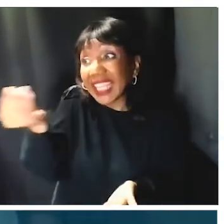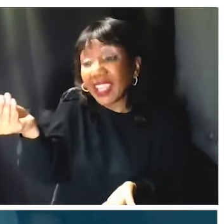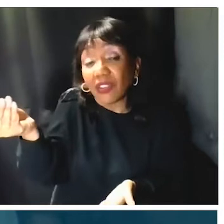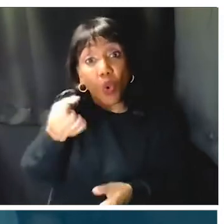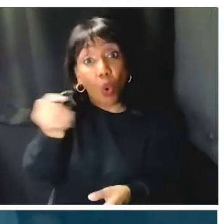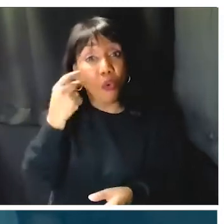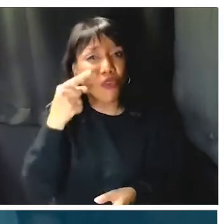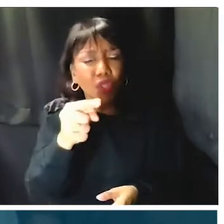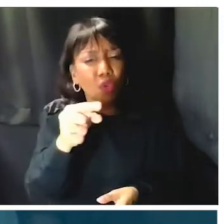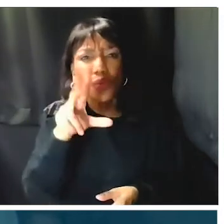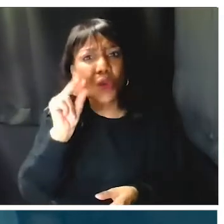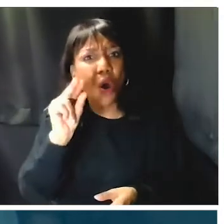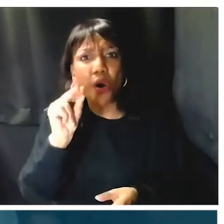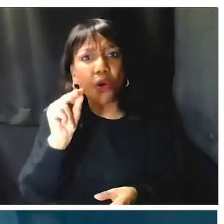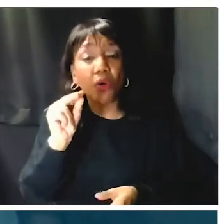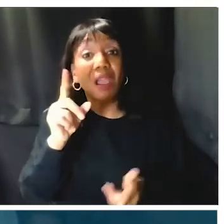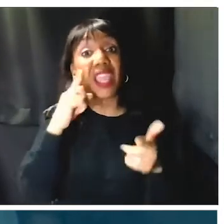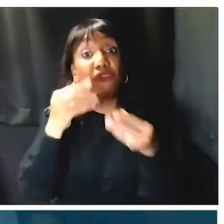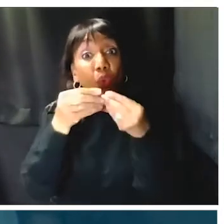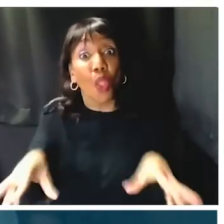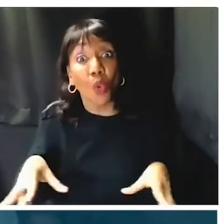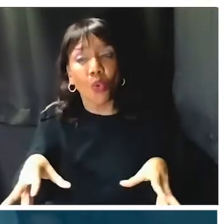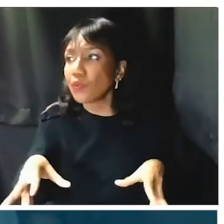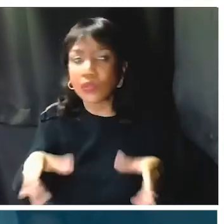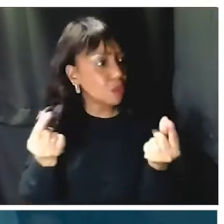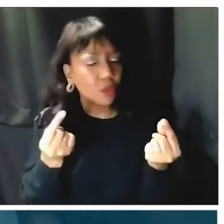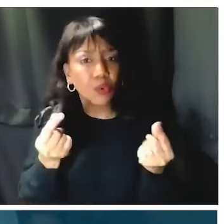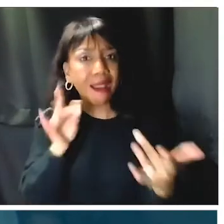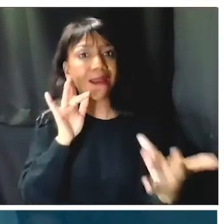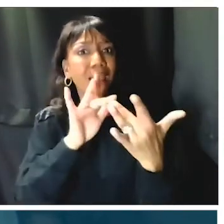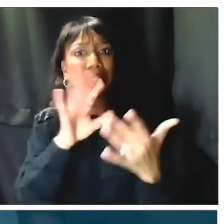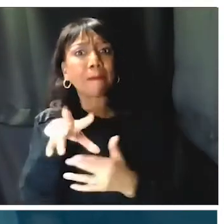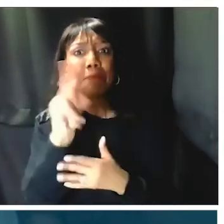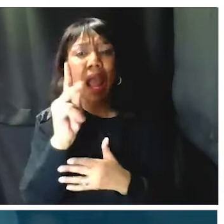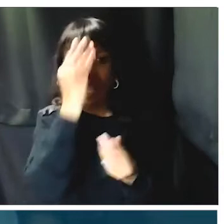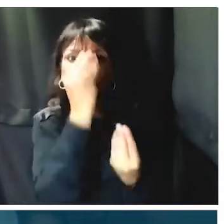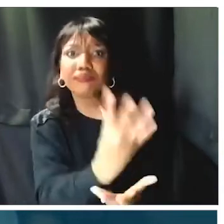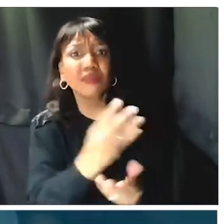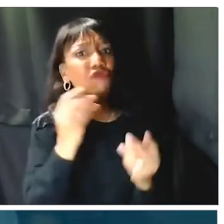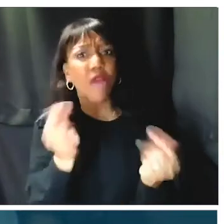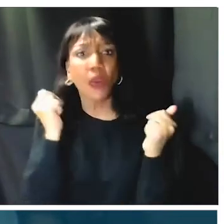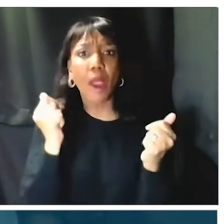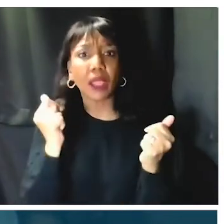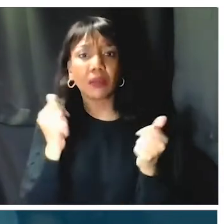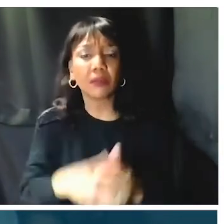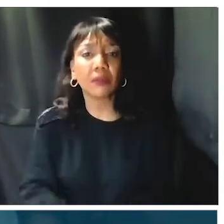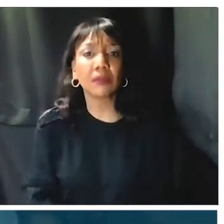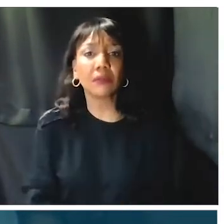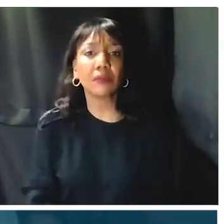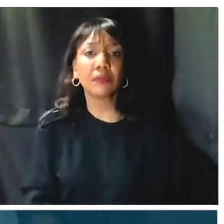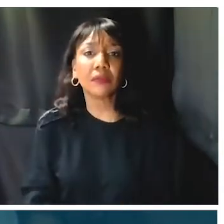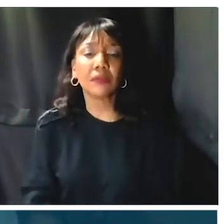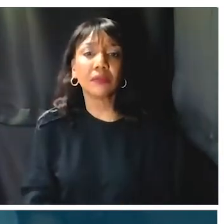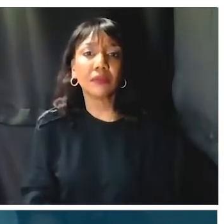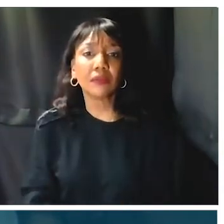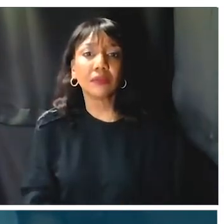you. If you lose your card, call the bank immediately to let them know. One American Express card facing forward and one credit